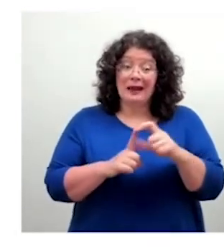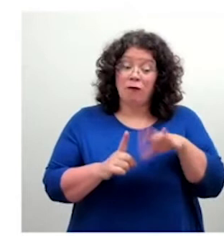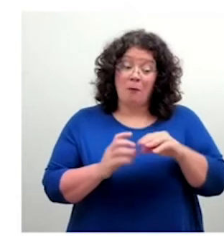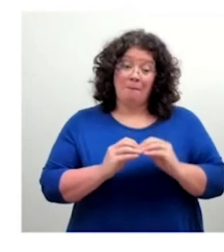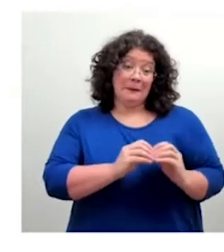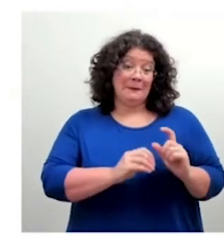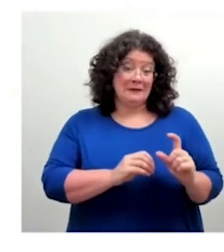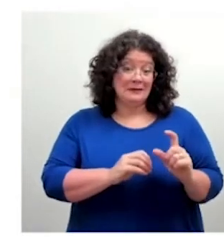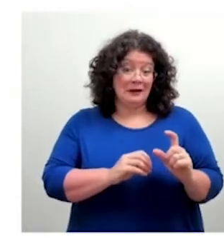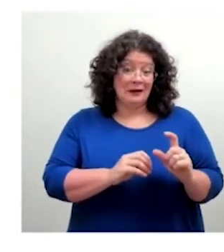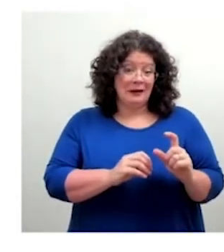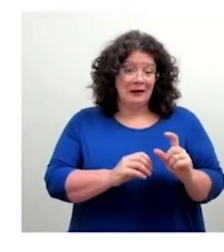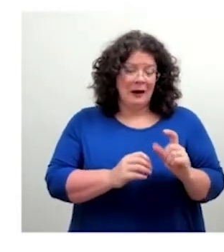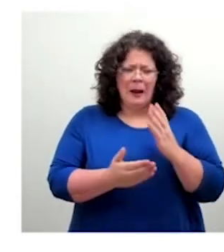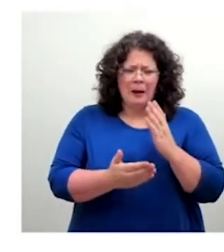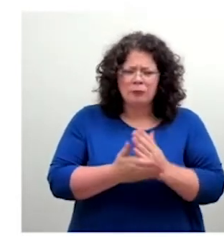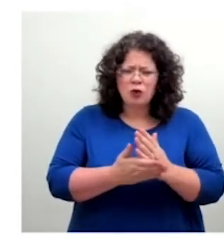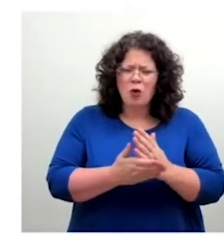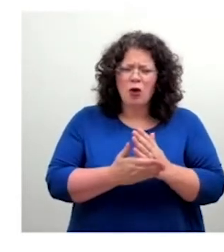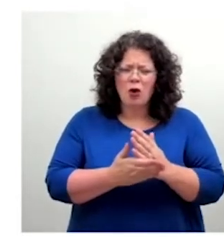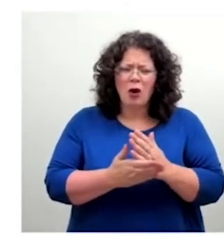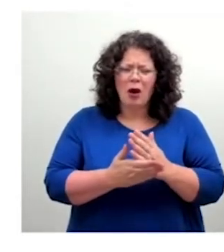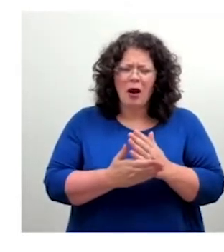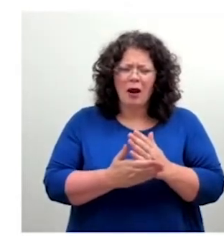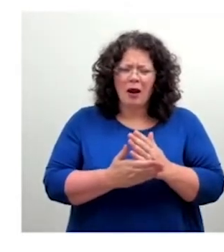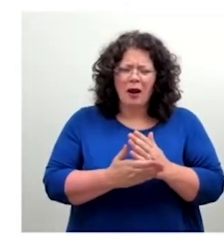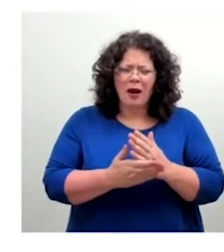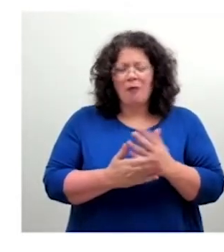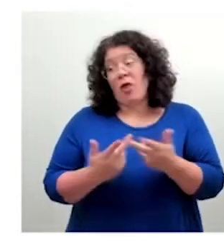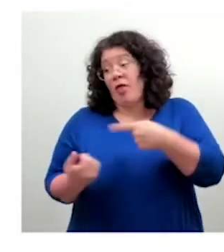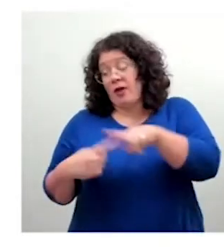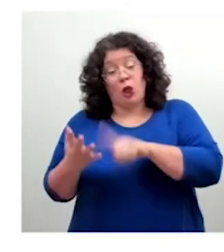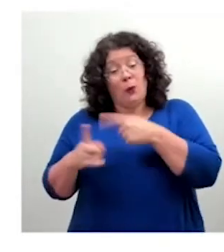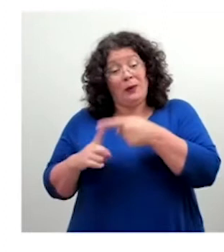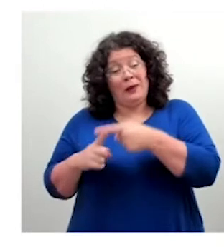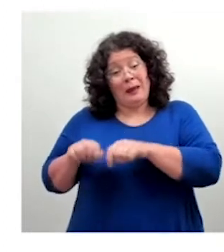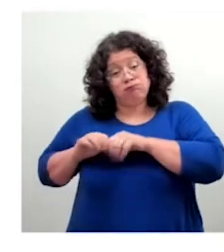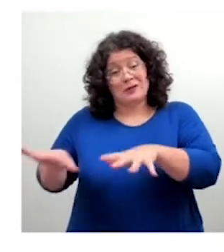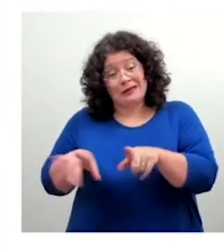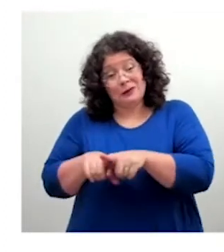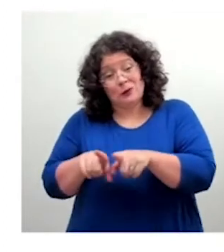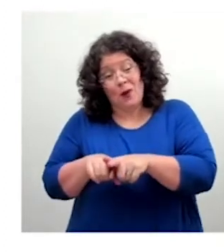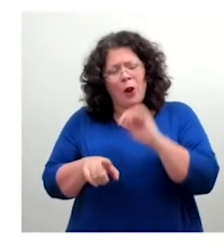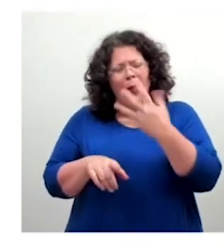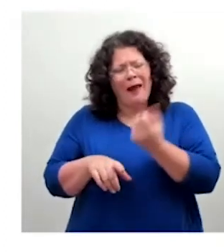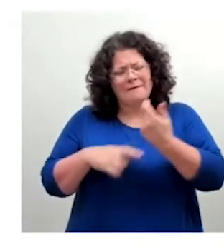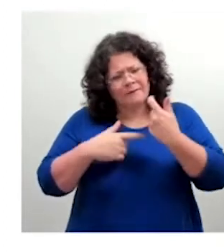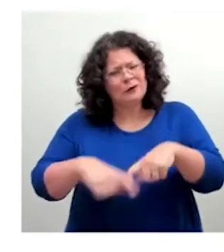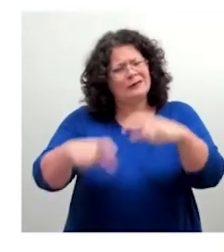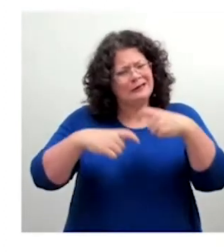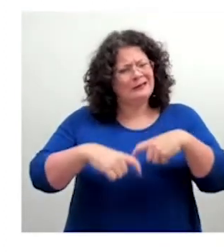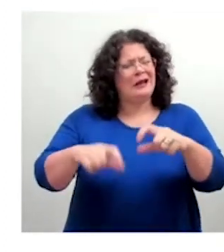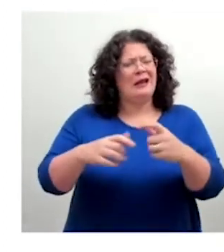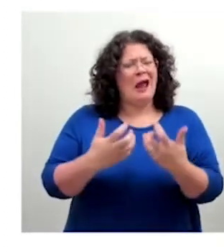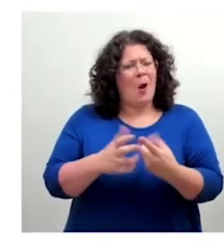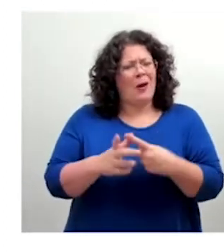AD is offered to you. You know, so the voices will be familiar, the description style and the scripting style will